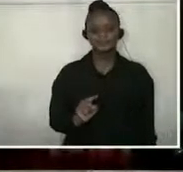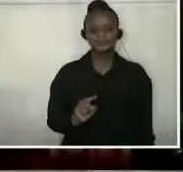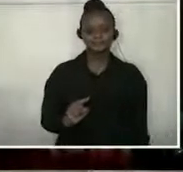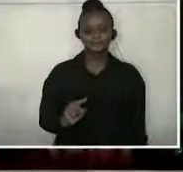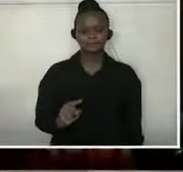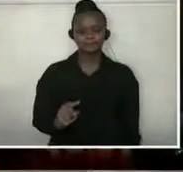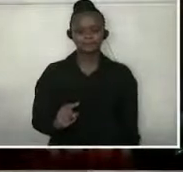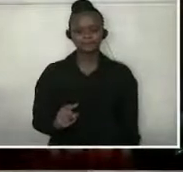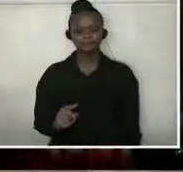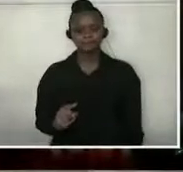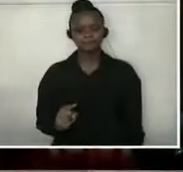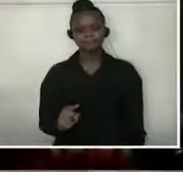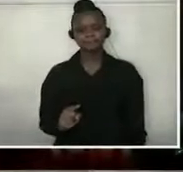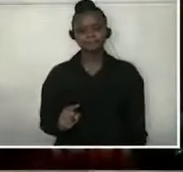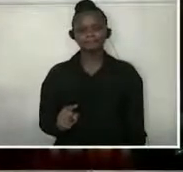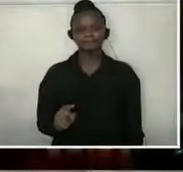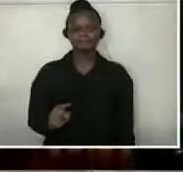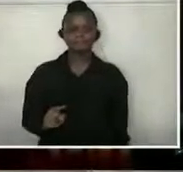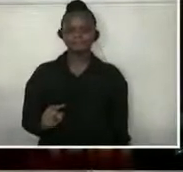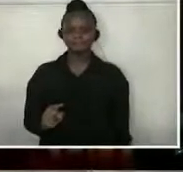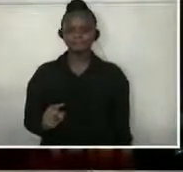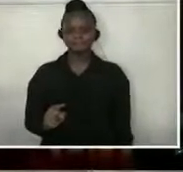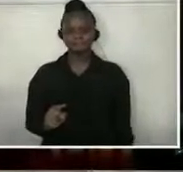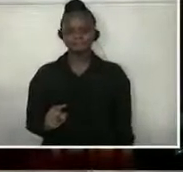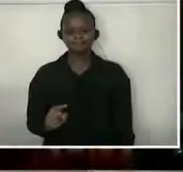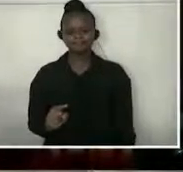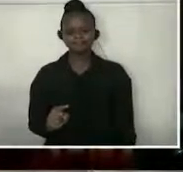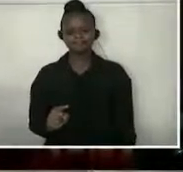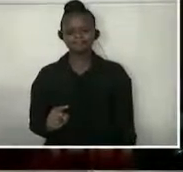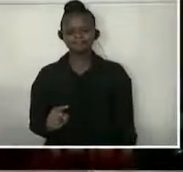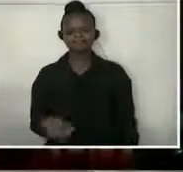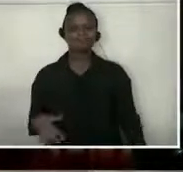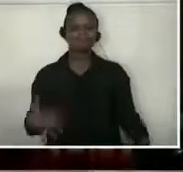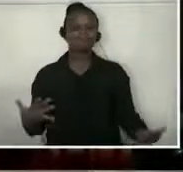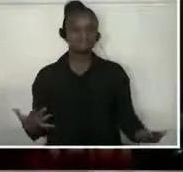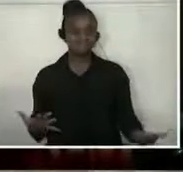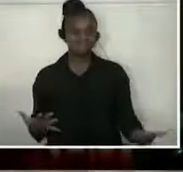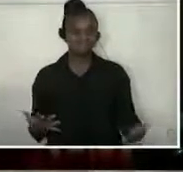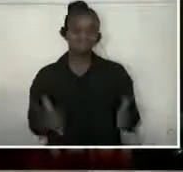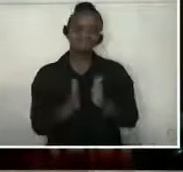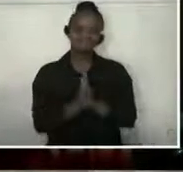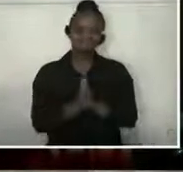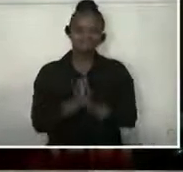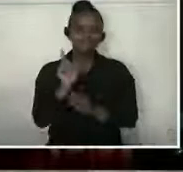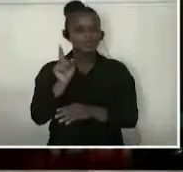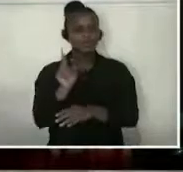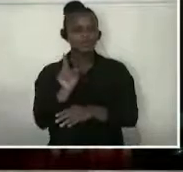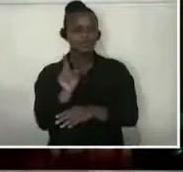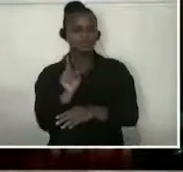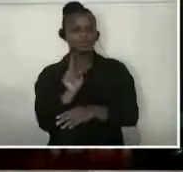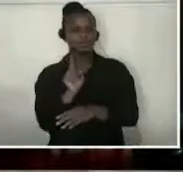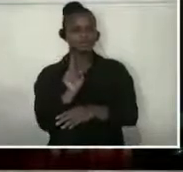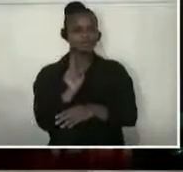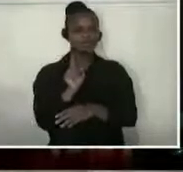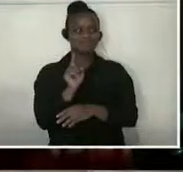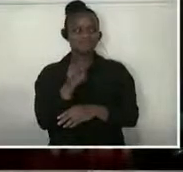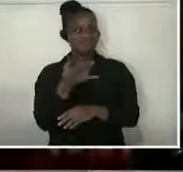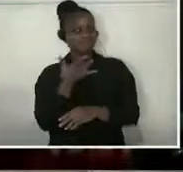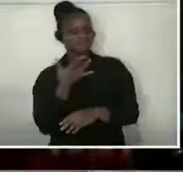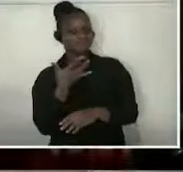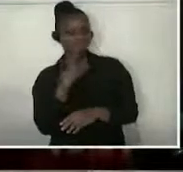publicly, no, she doesn't like us to say all. She's representing herself on behalf of